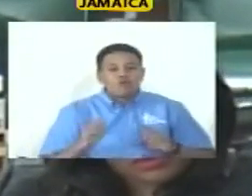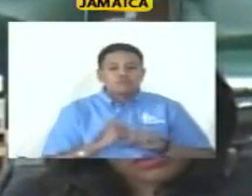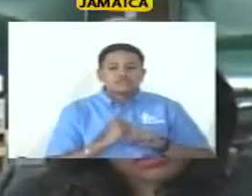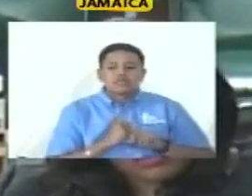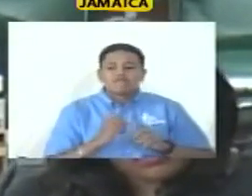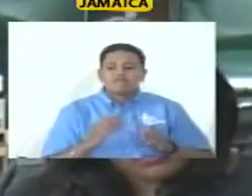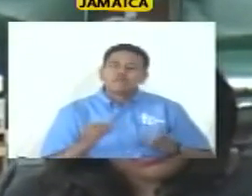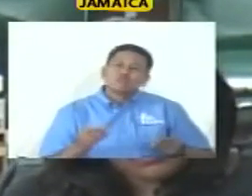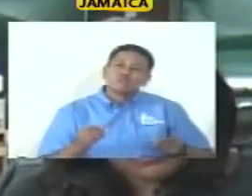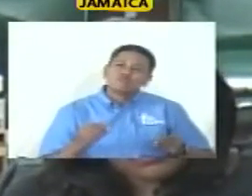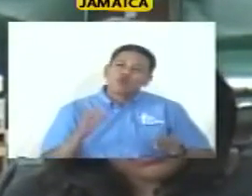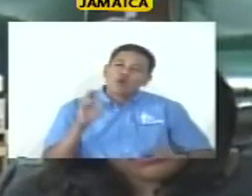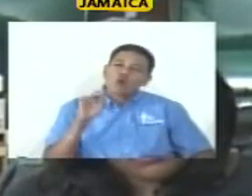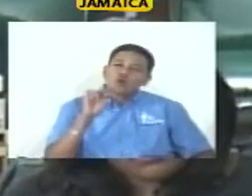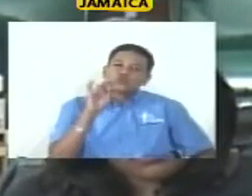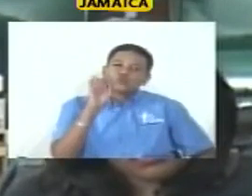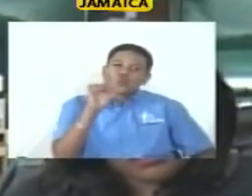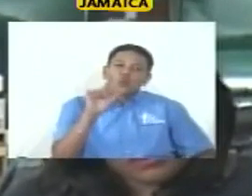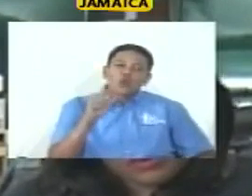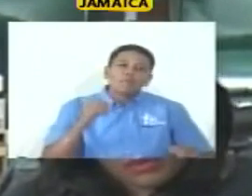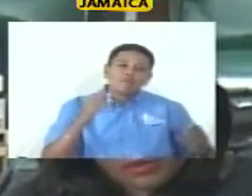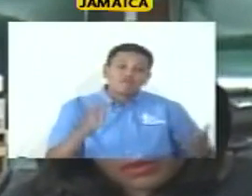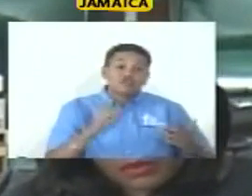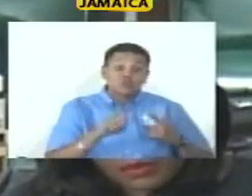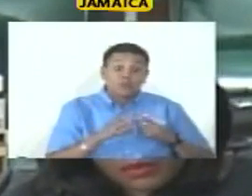provisions. So when the committee